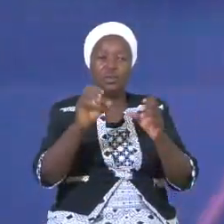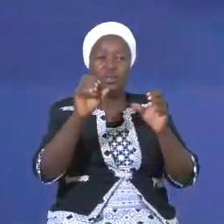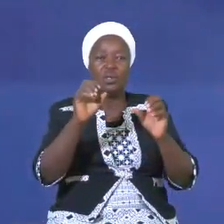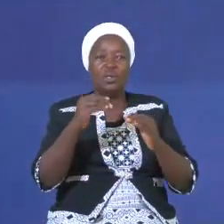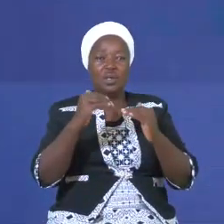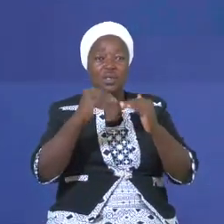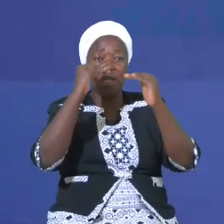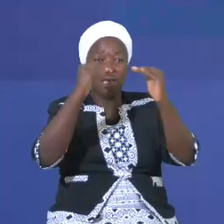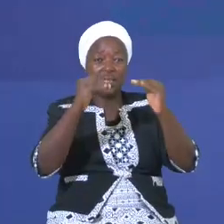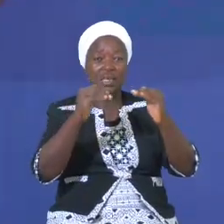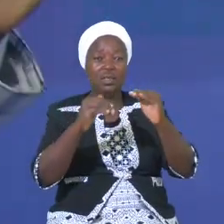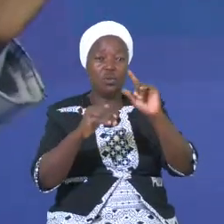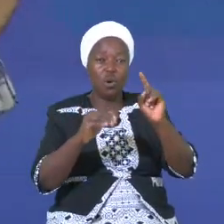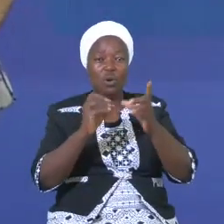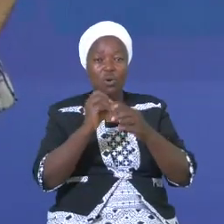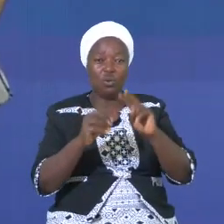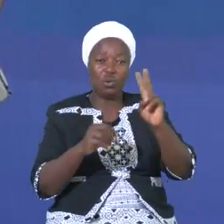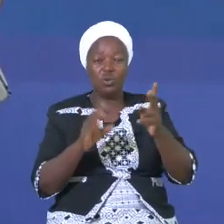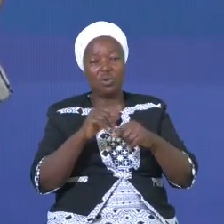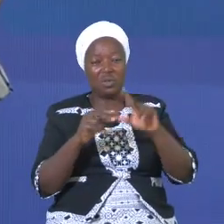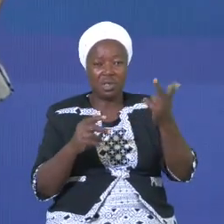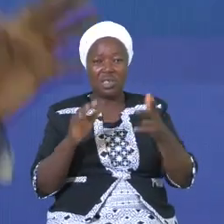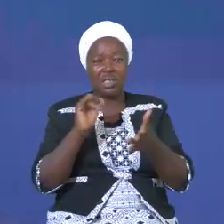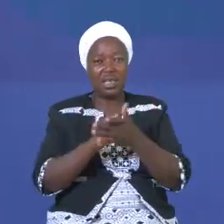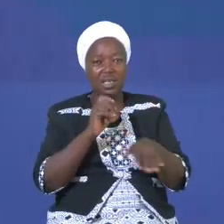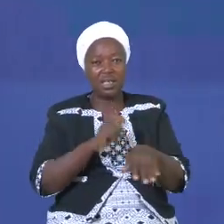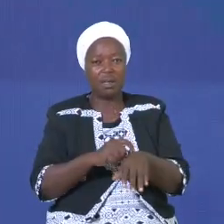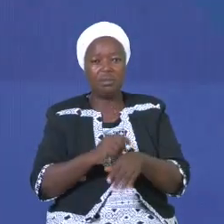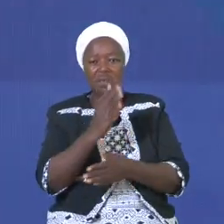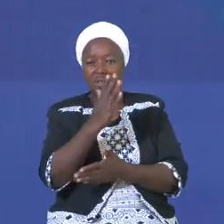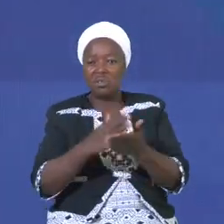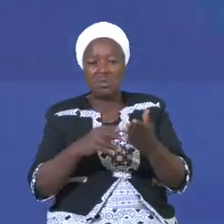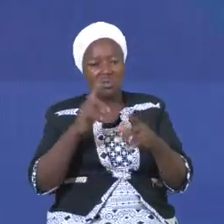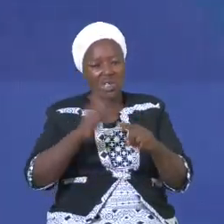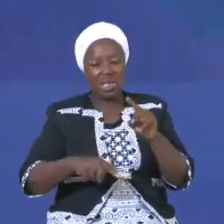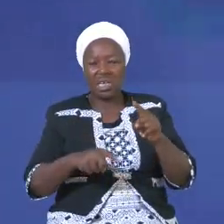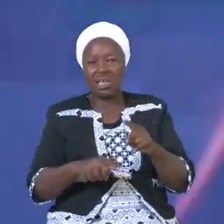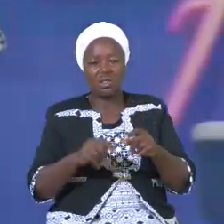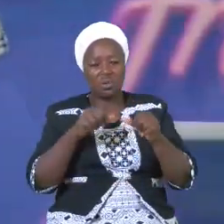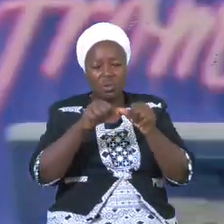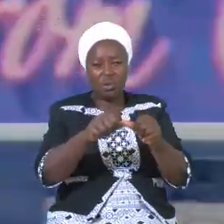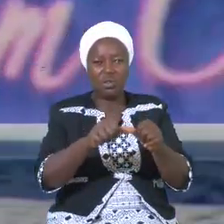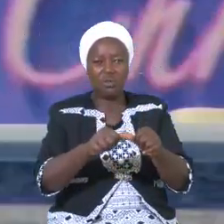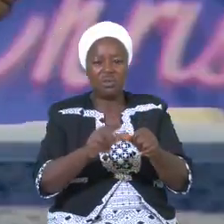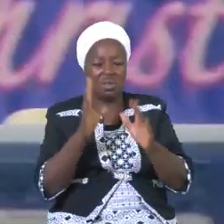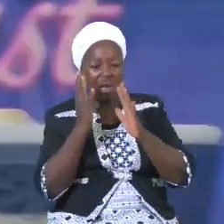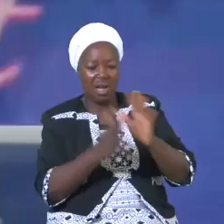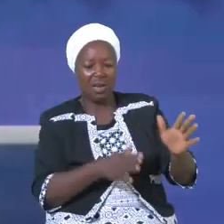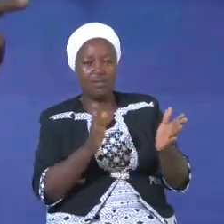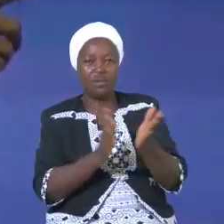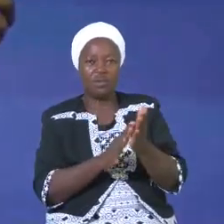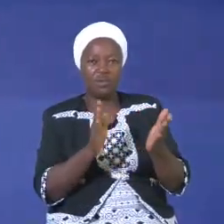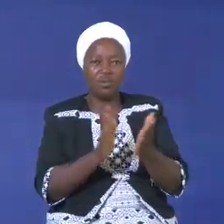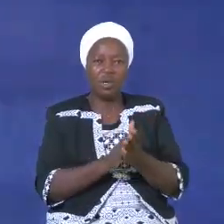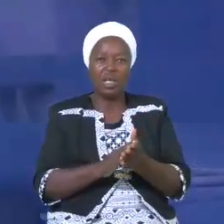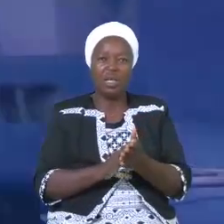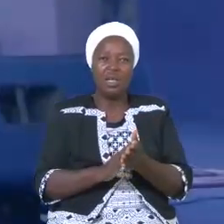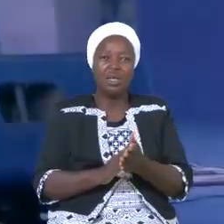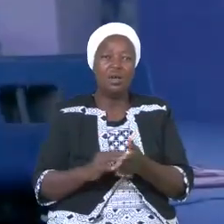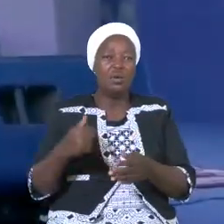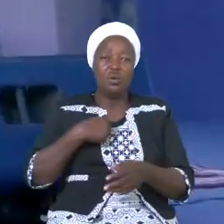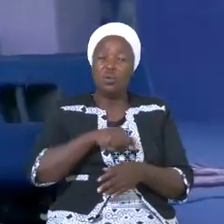standard three some of them did not continue they dropped out we never get education